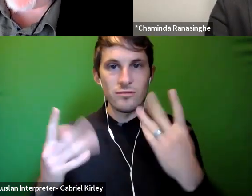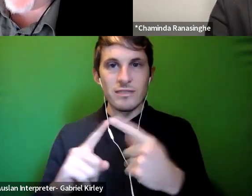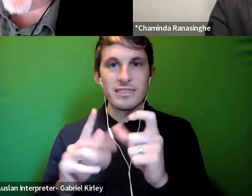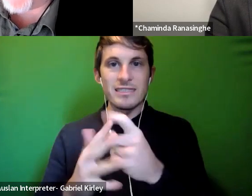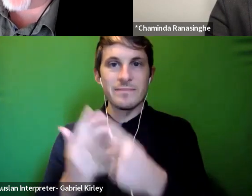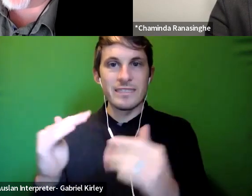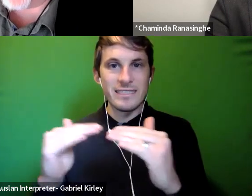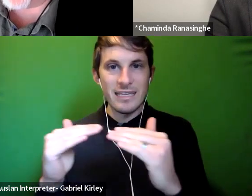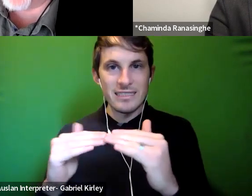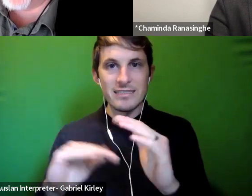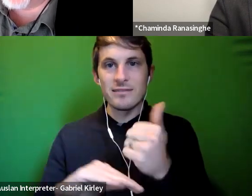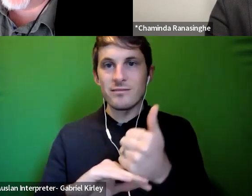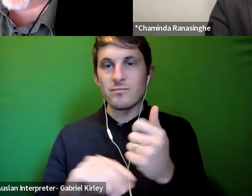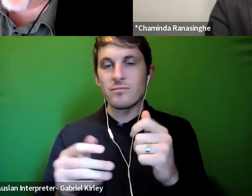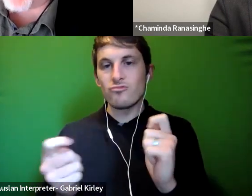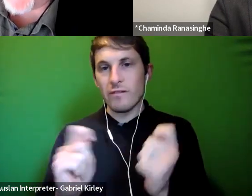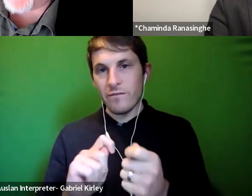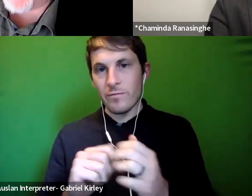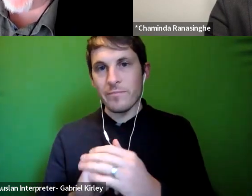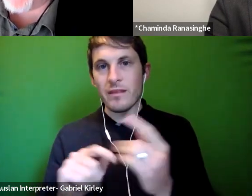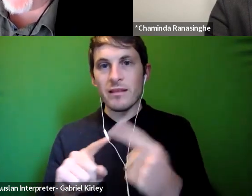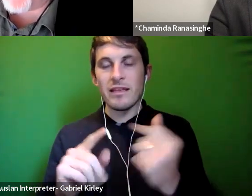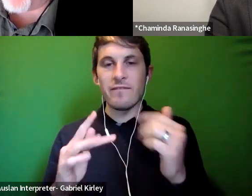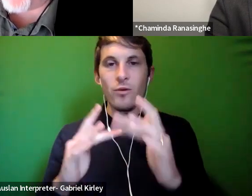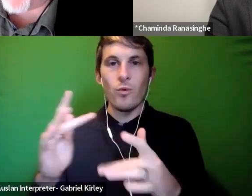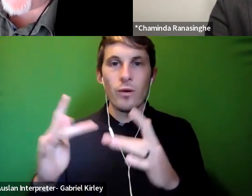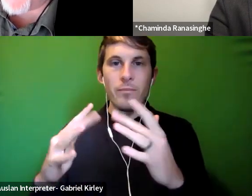have certainly helped transform things. The web standards,